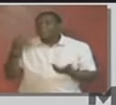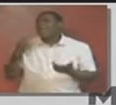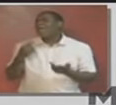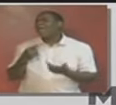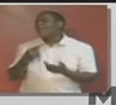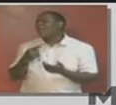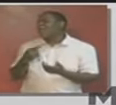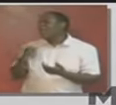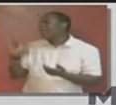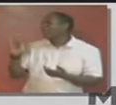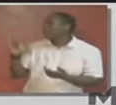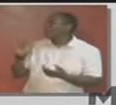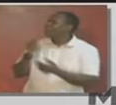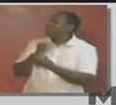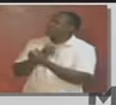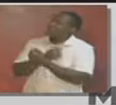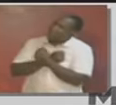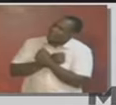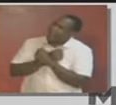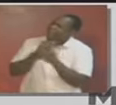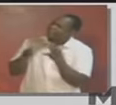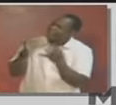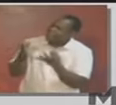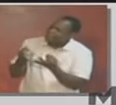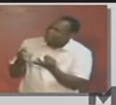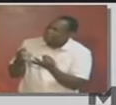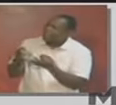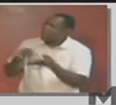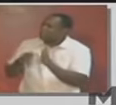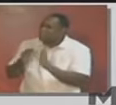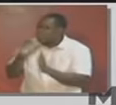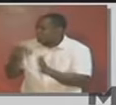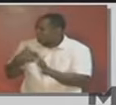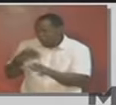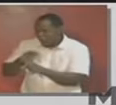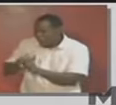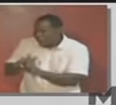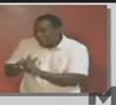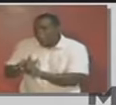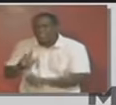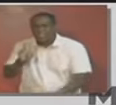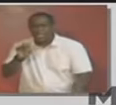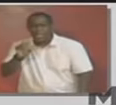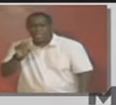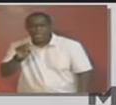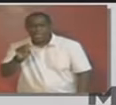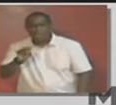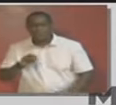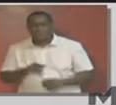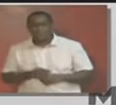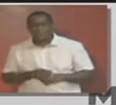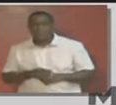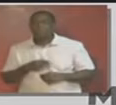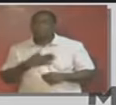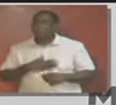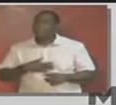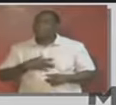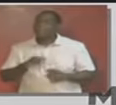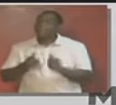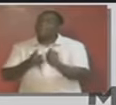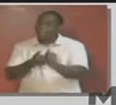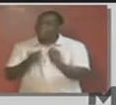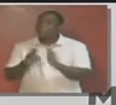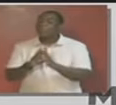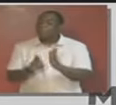virus to you and your loved ones. We all must follow all of the new normal guidelines if they are to be effective. So we